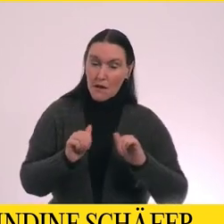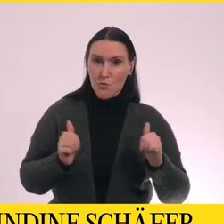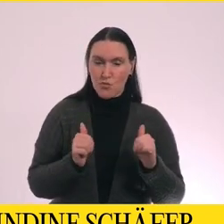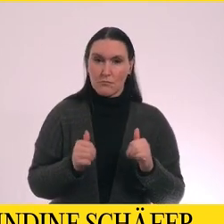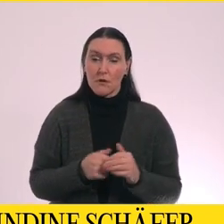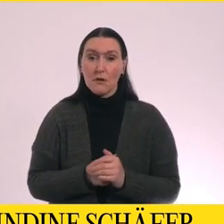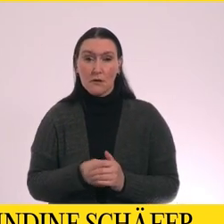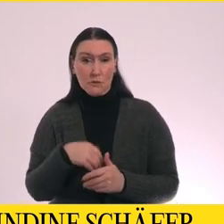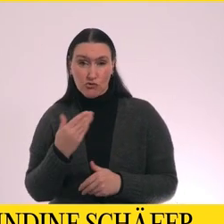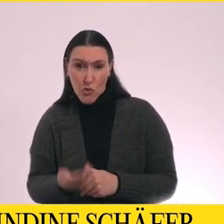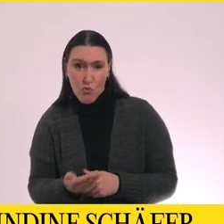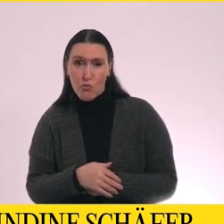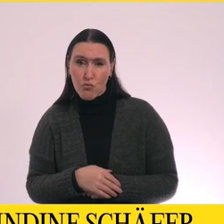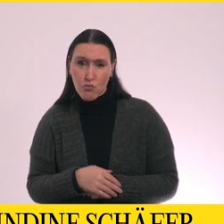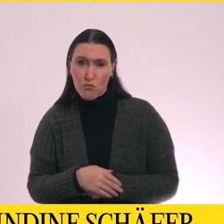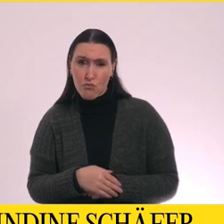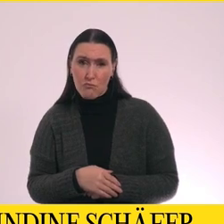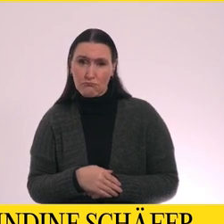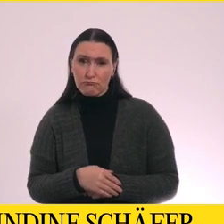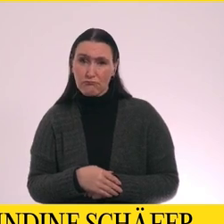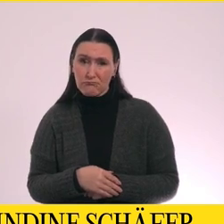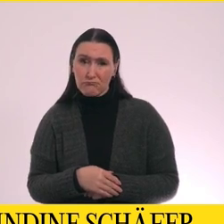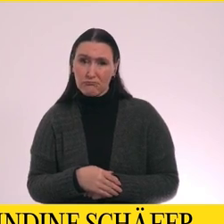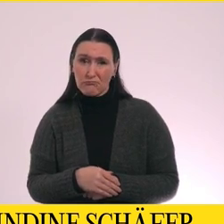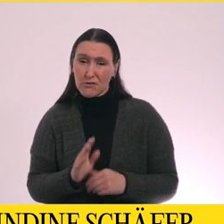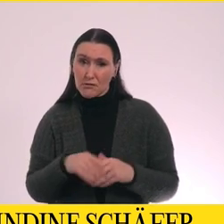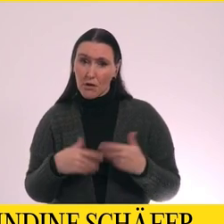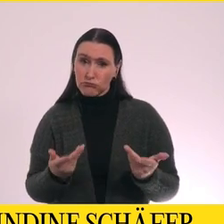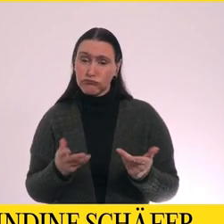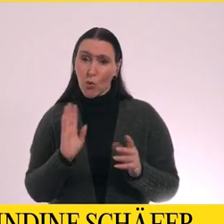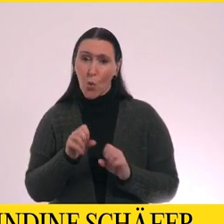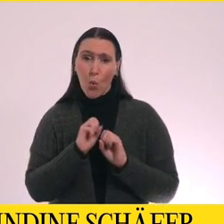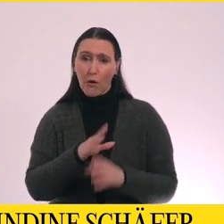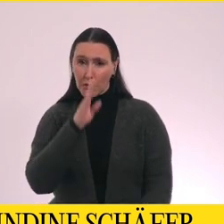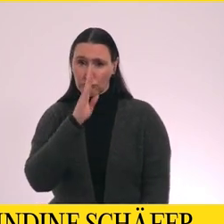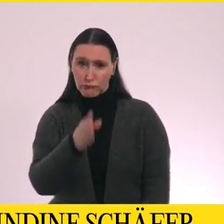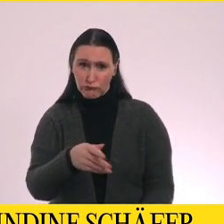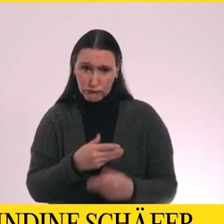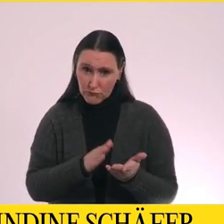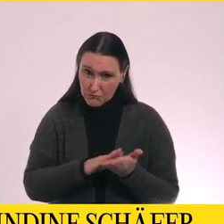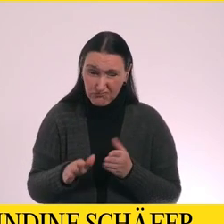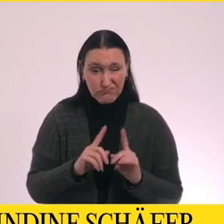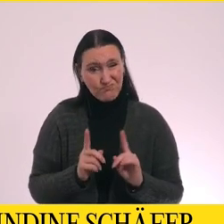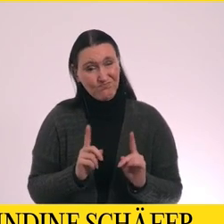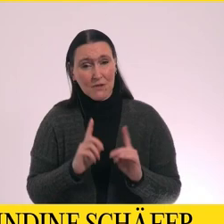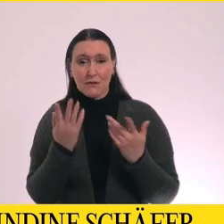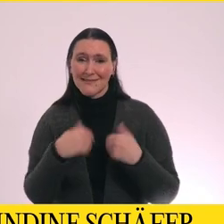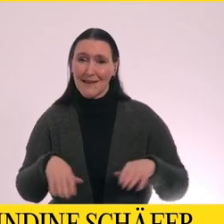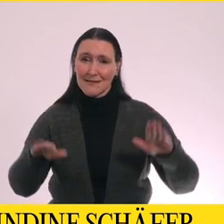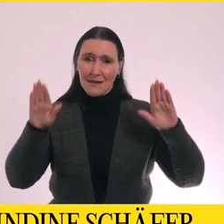the inequality between the asylum system and a general citizen in Denmark is